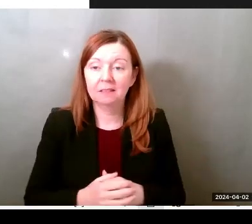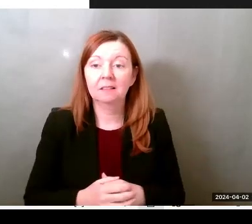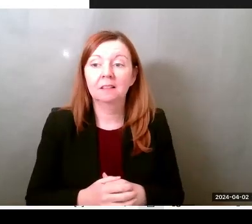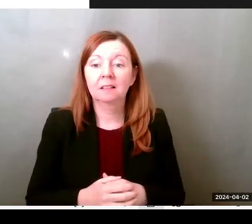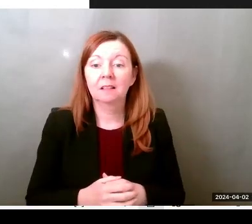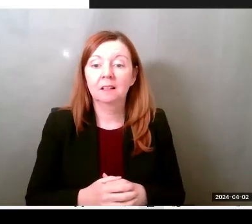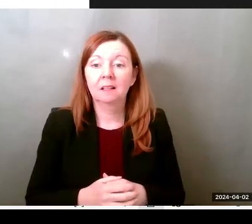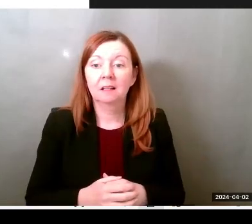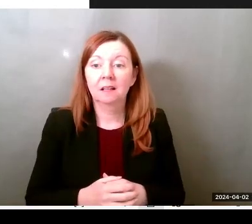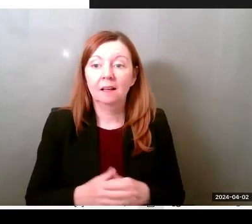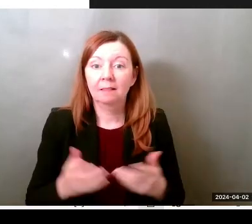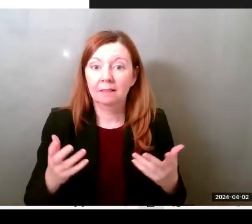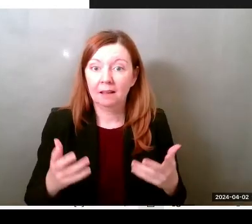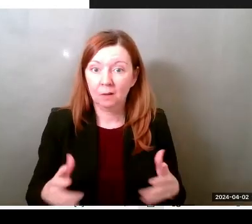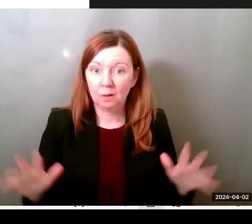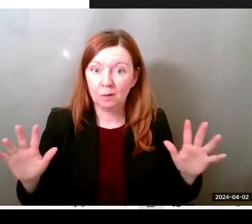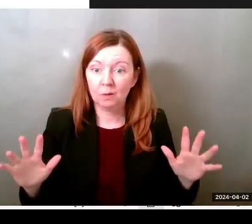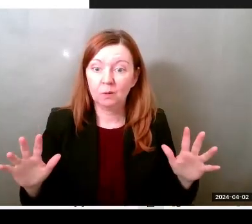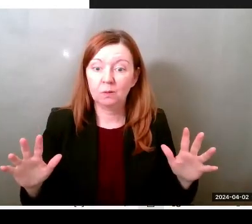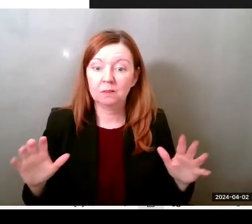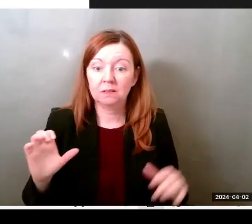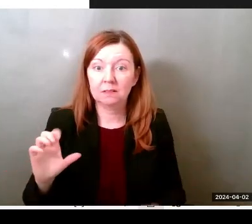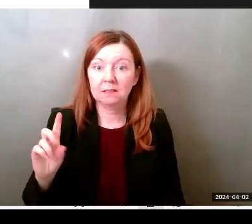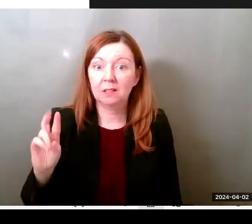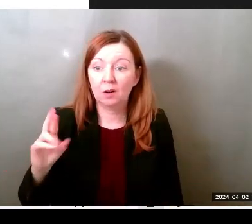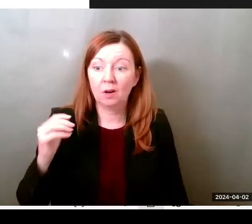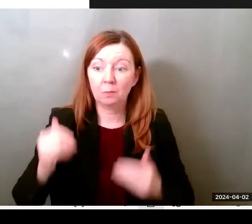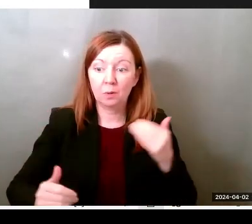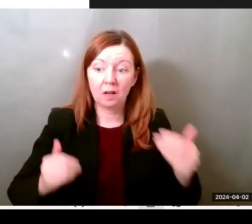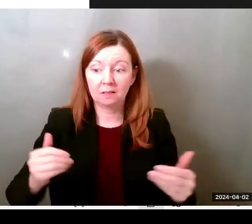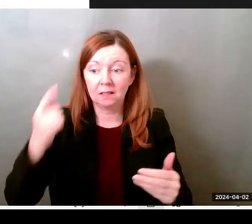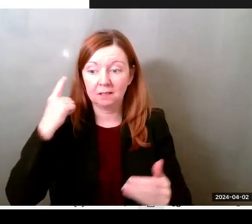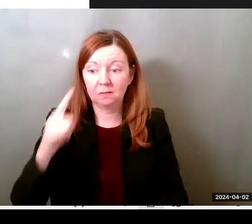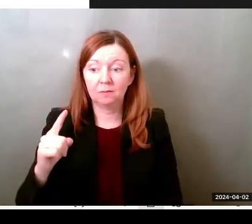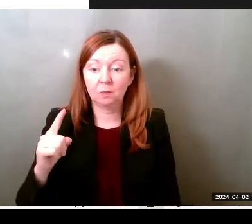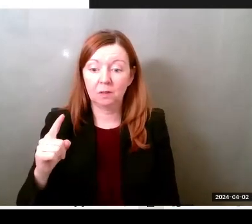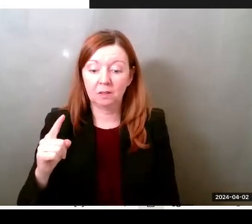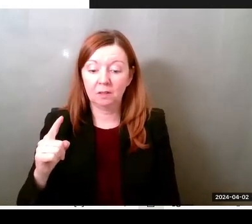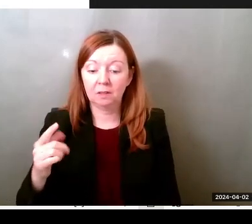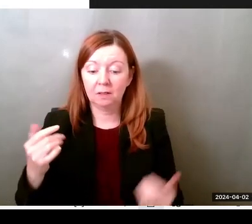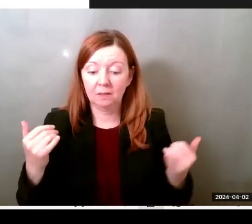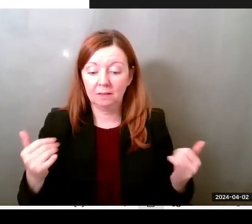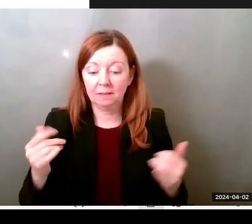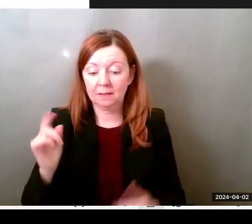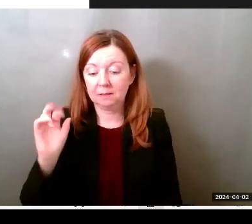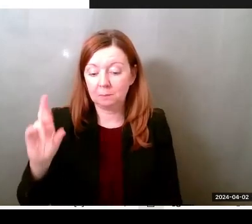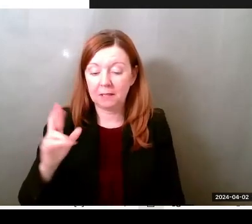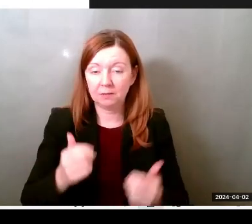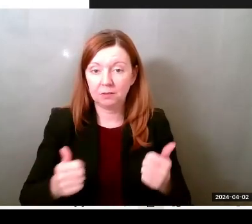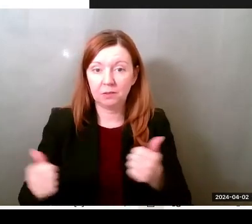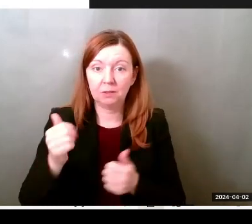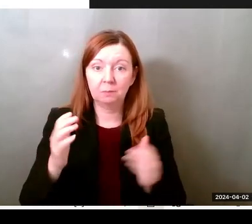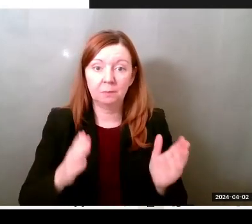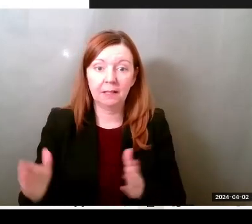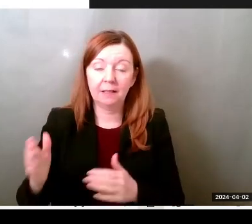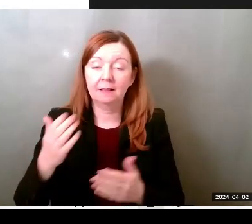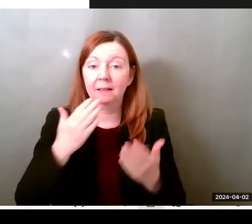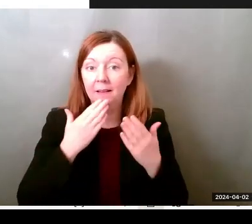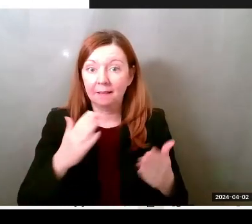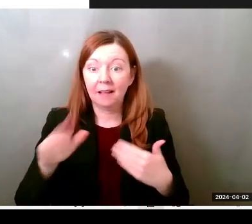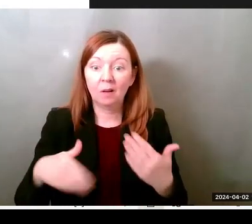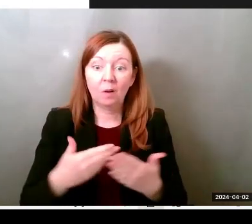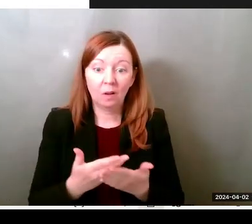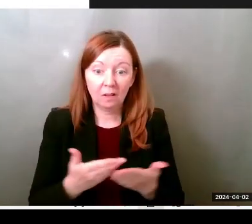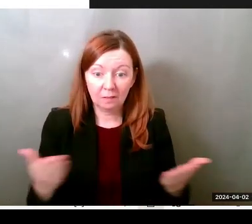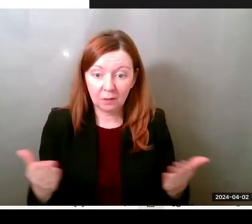And that concludes the CDR process for this master plan. Thank you